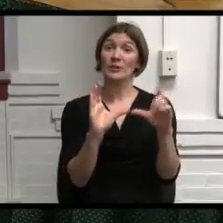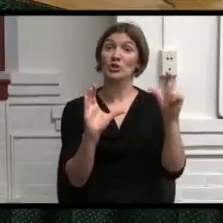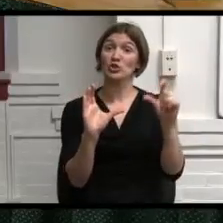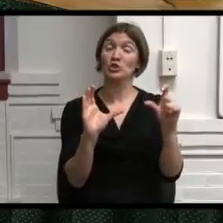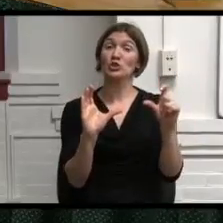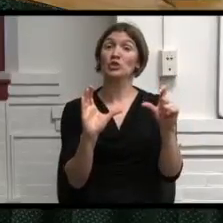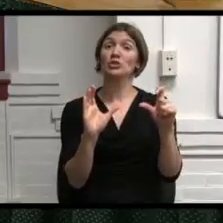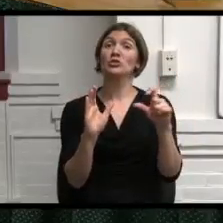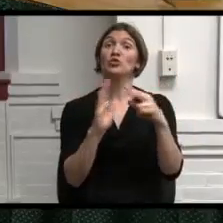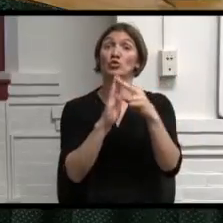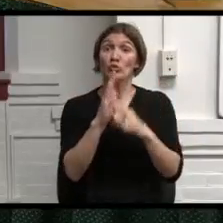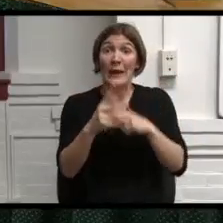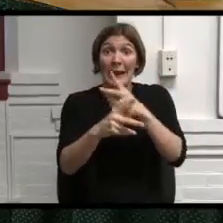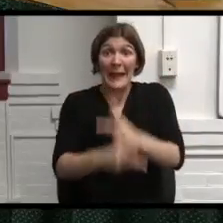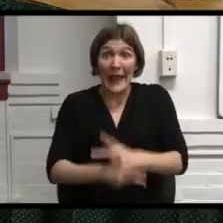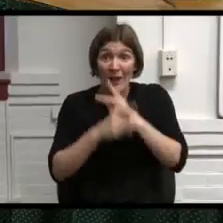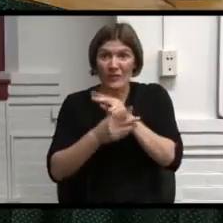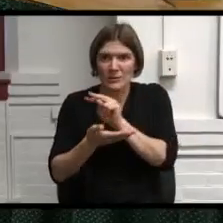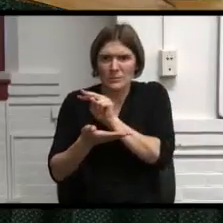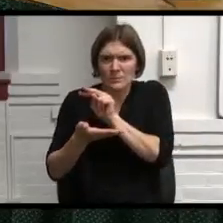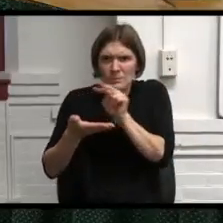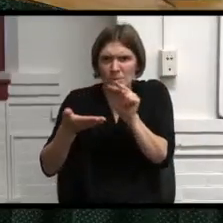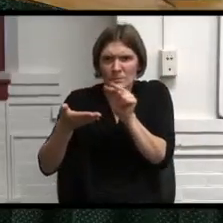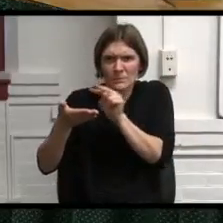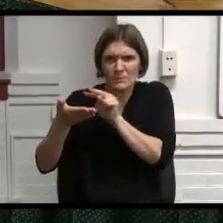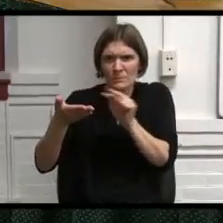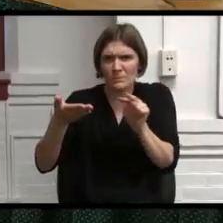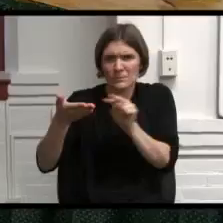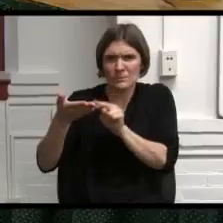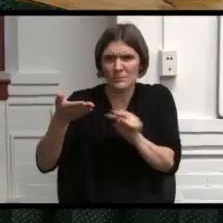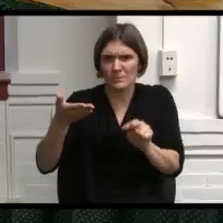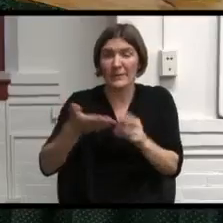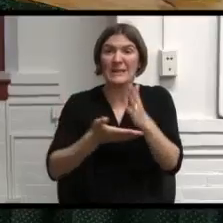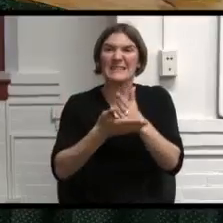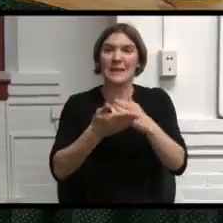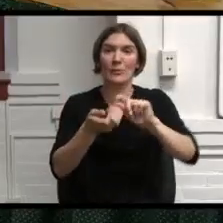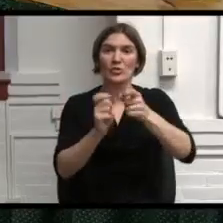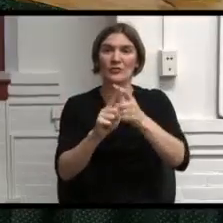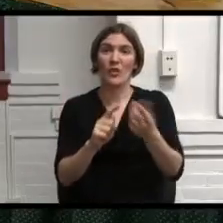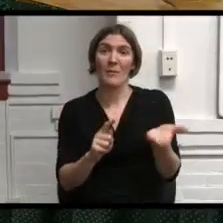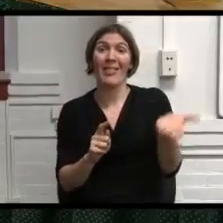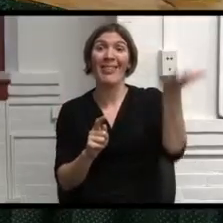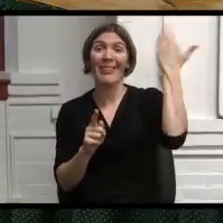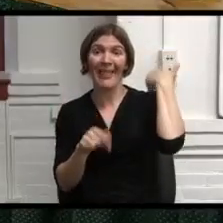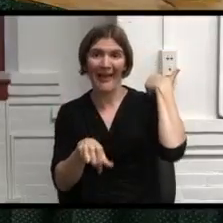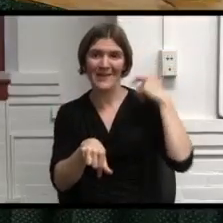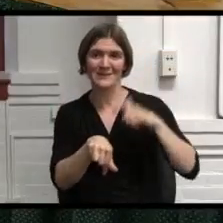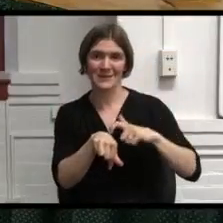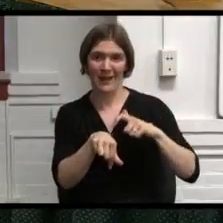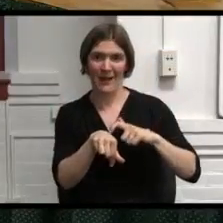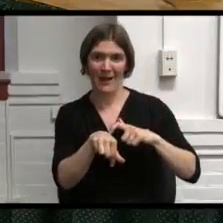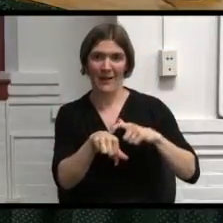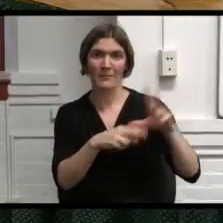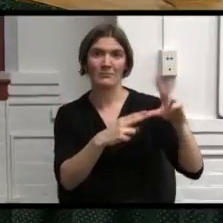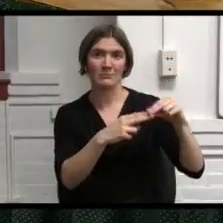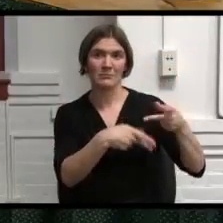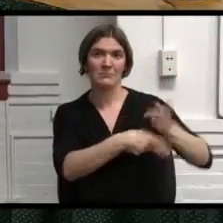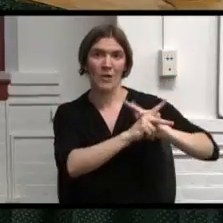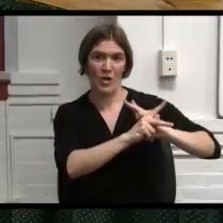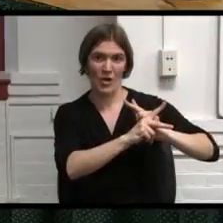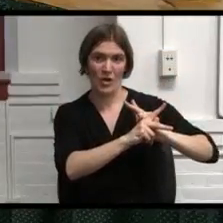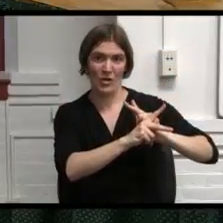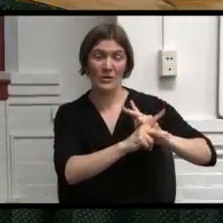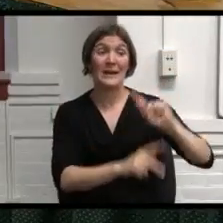read carefully. There are some material changes from the previous used tax certificates. The